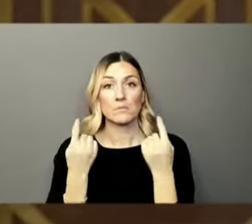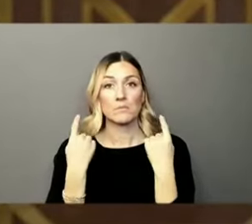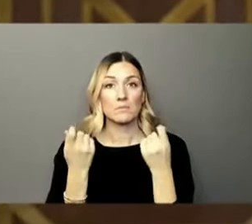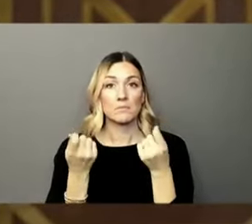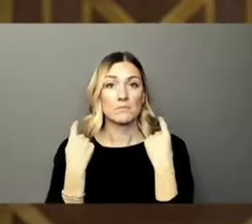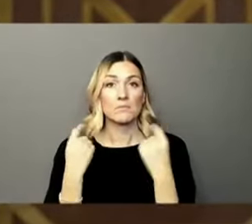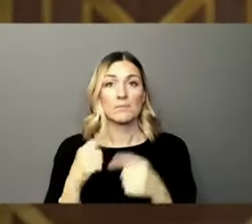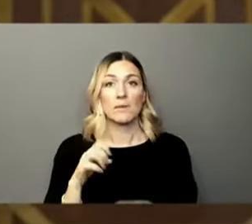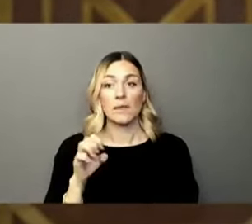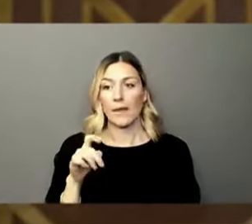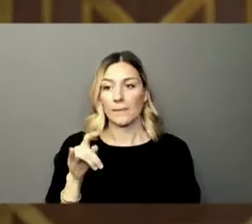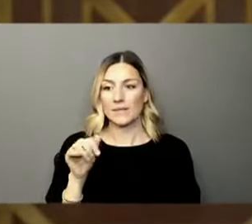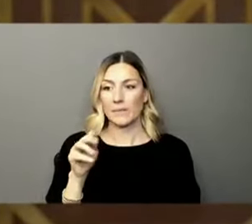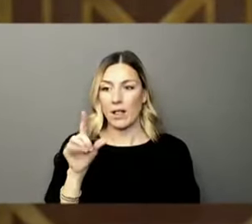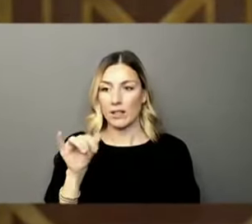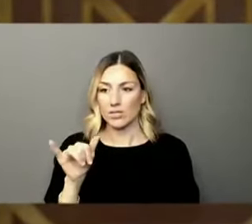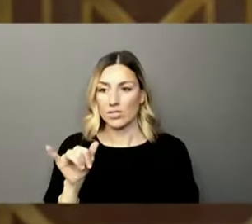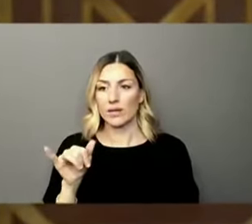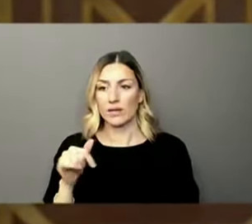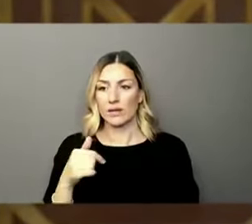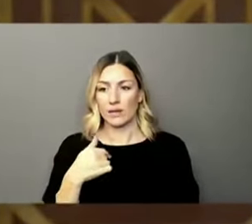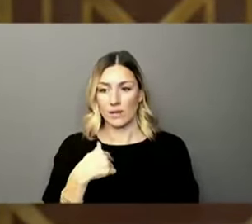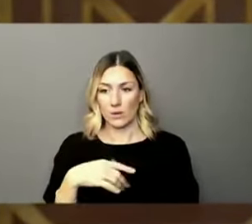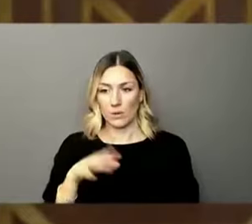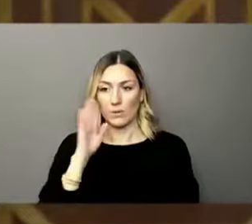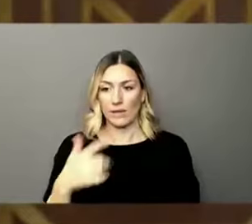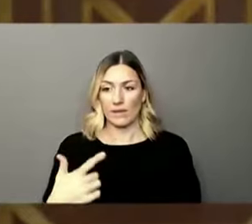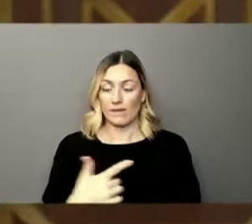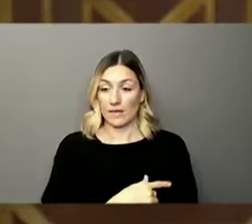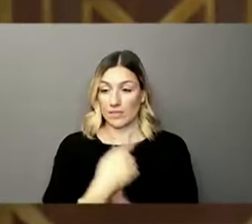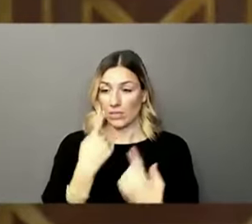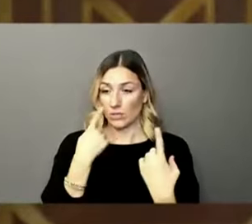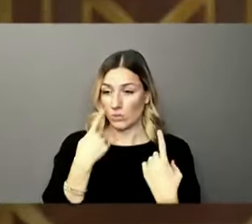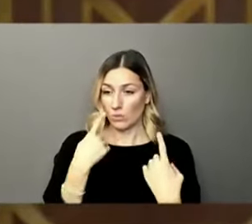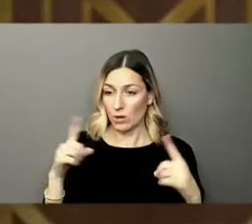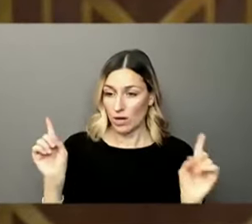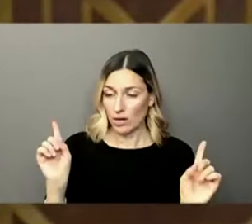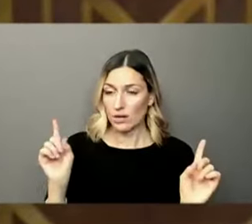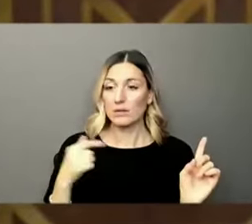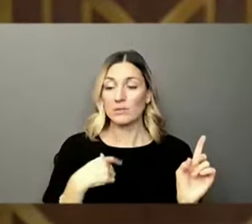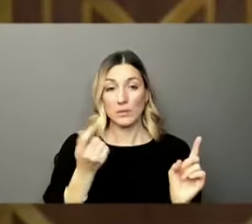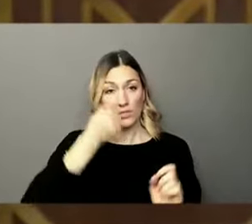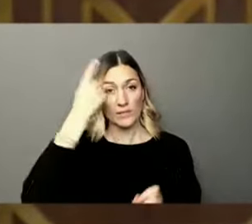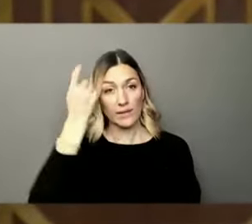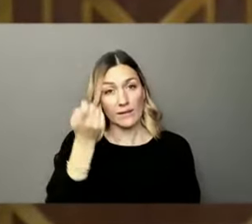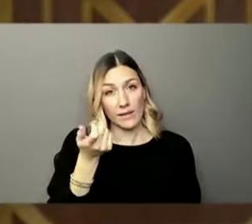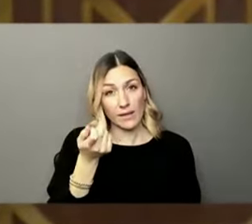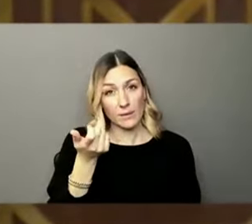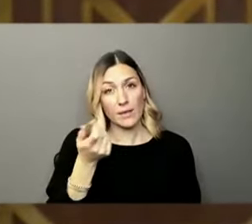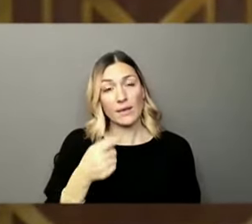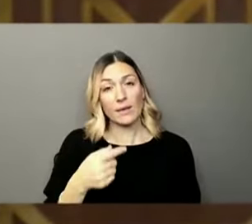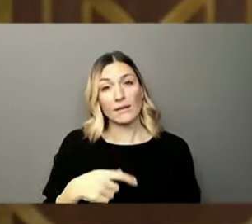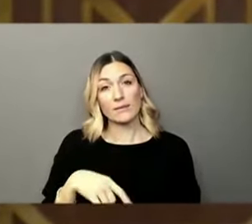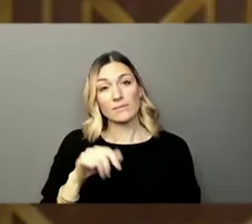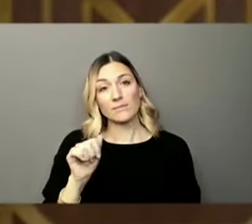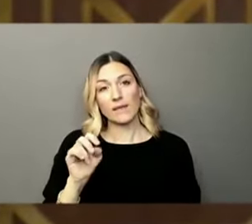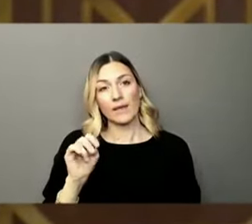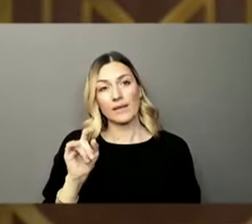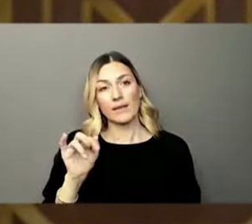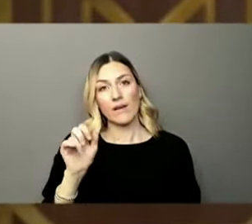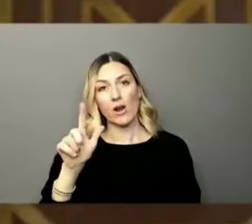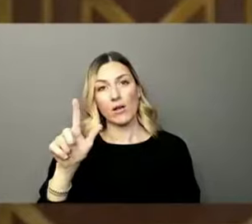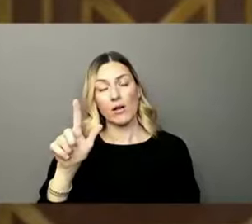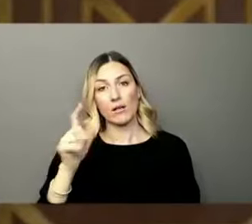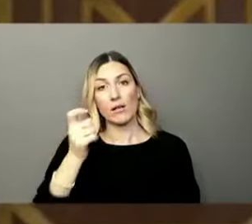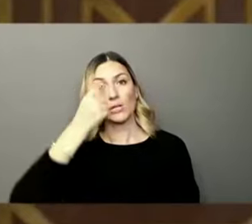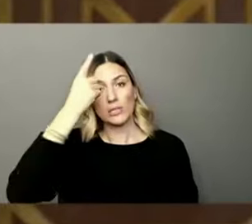of long COVID. We understand that, you know, vaccines work, reduce the risk of long COVID. We understand that to some extent antivirals also reduce the risk of long COVID. We also